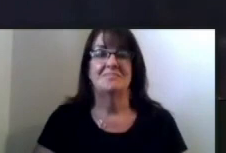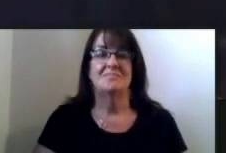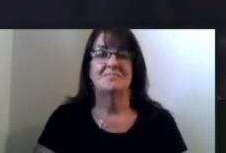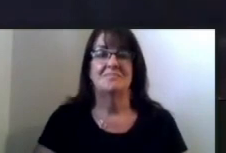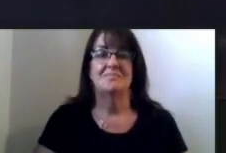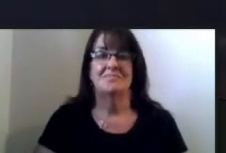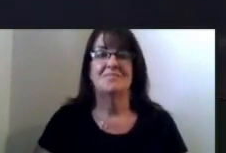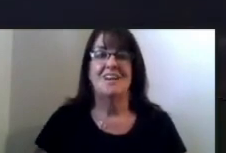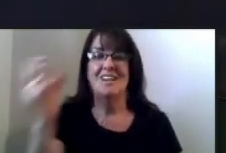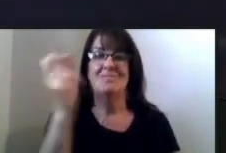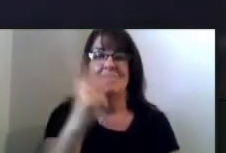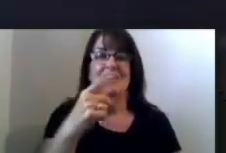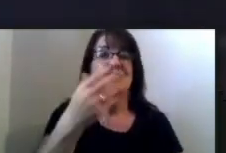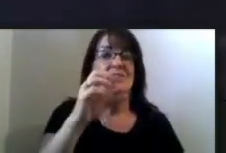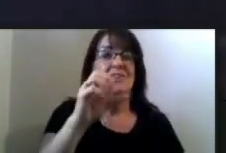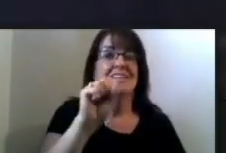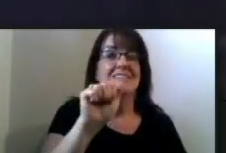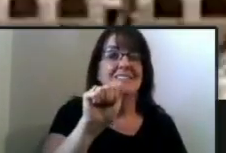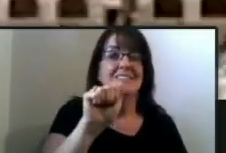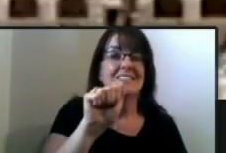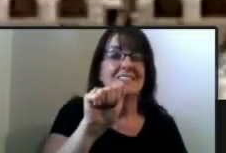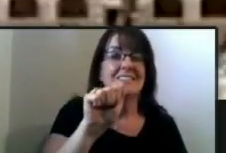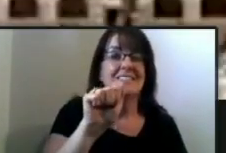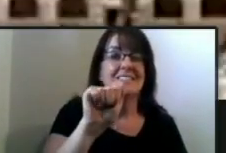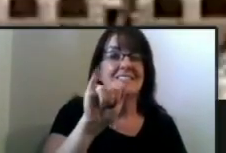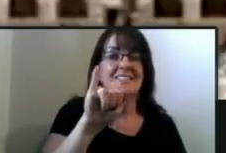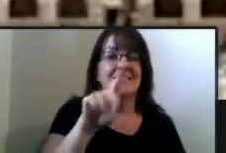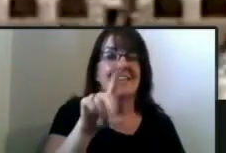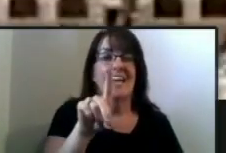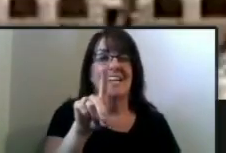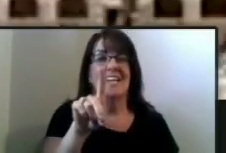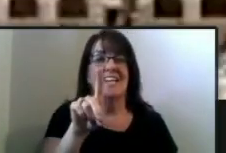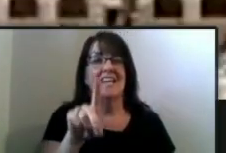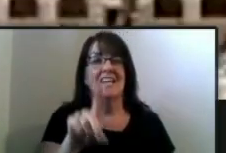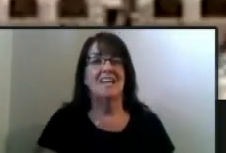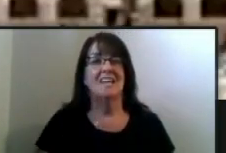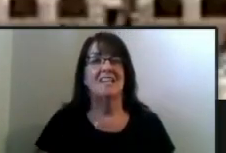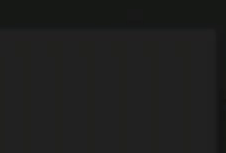We'll come back to Gloria. Sadie? Doing a tea.